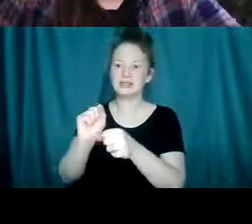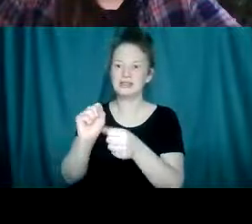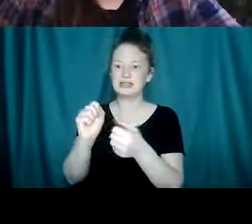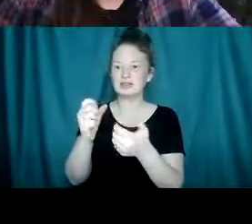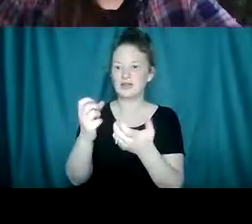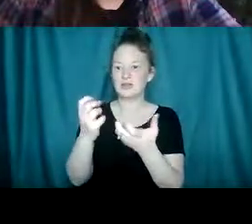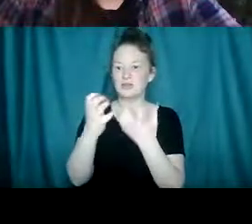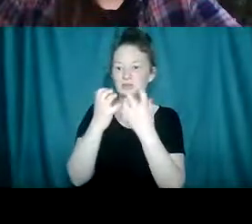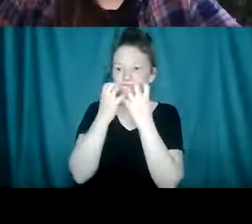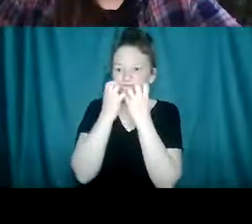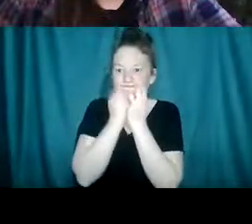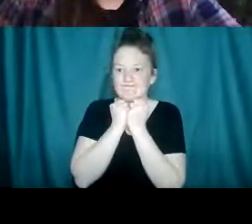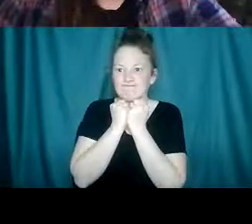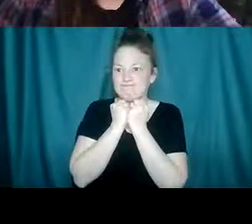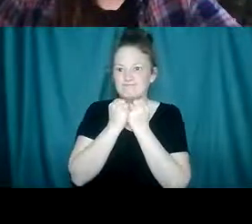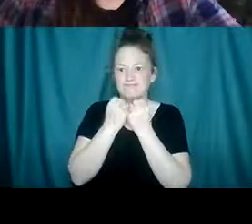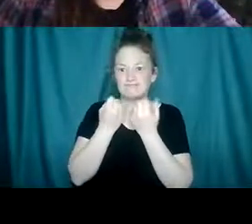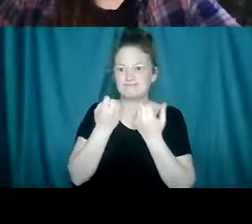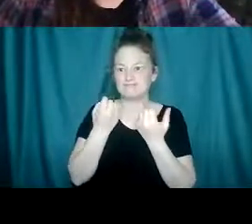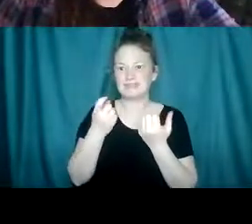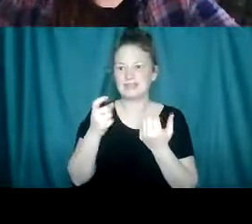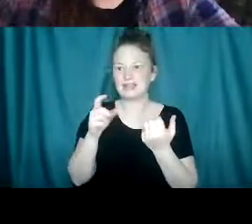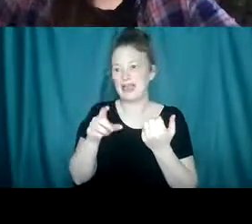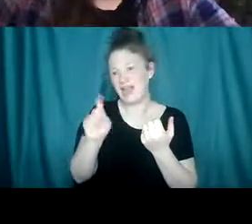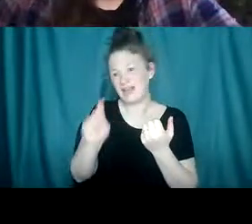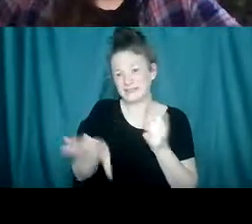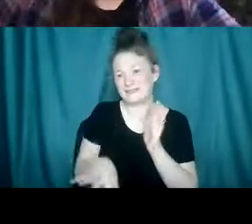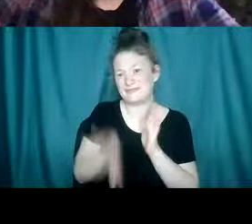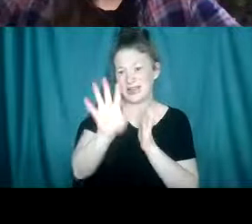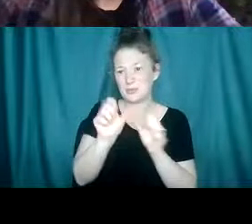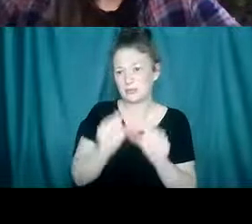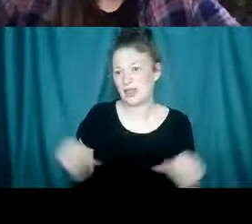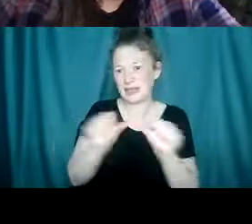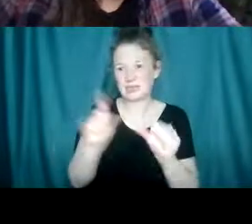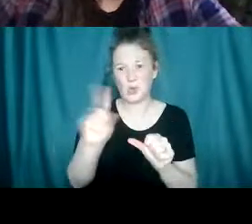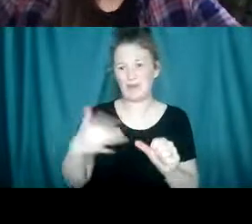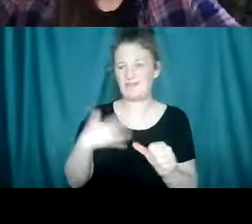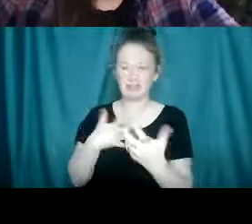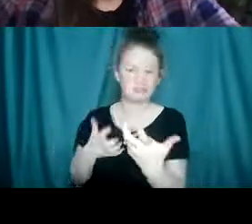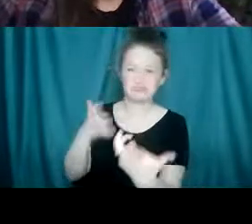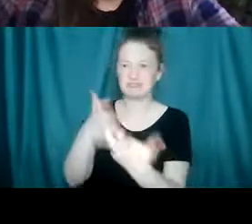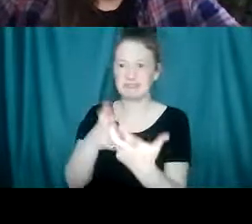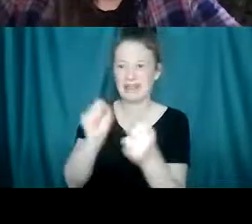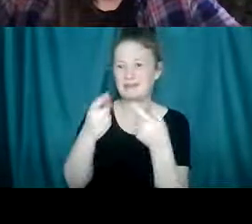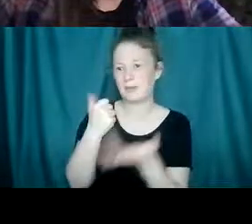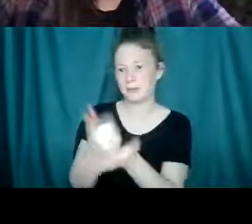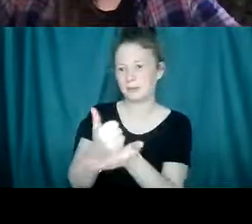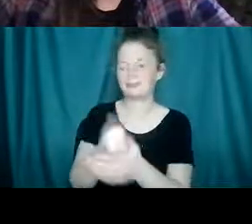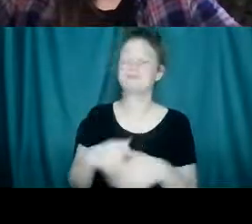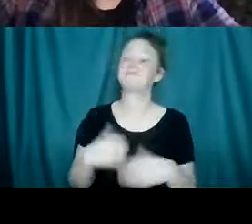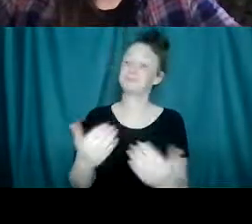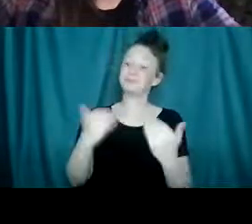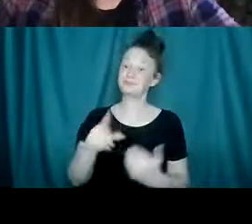to find, where you're needed. Yeah, for sure. Sounds good. So the next question is from Aparna. How